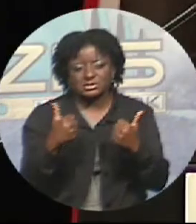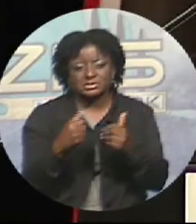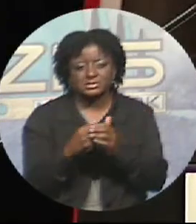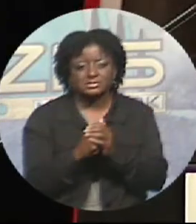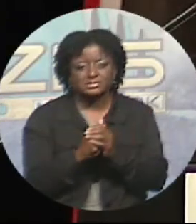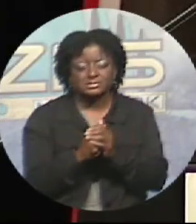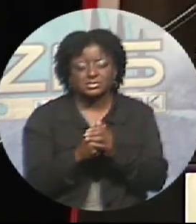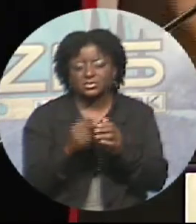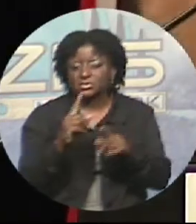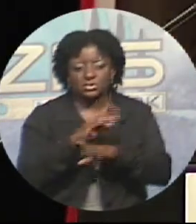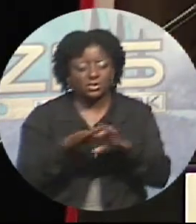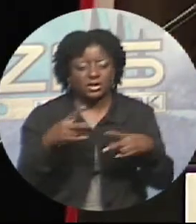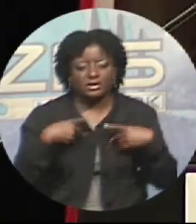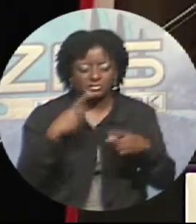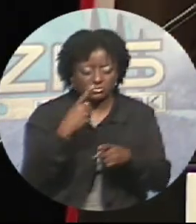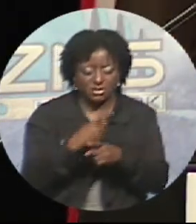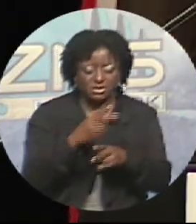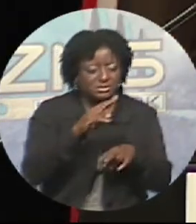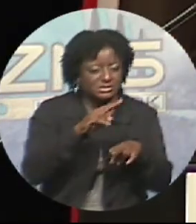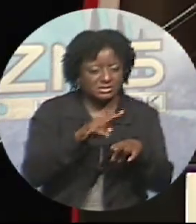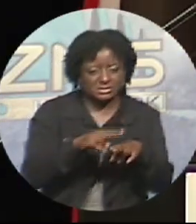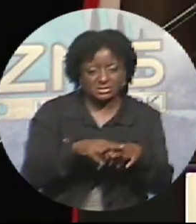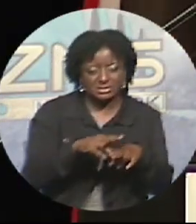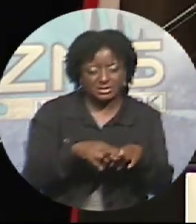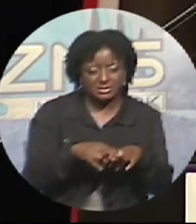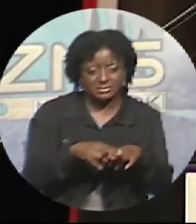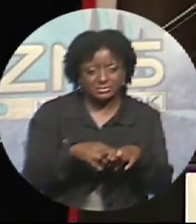to sit down, uniformed,